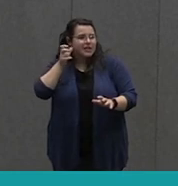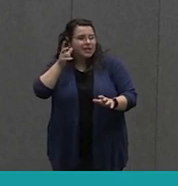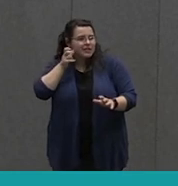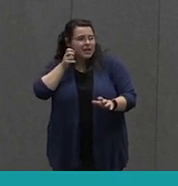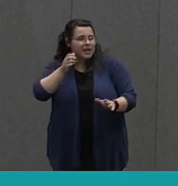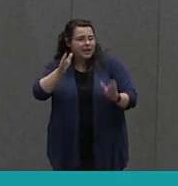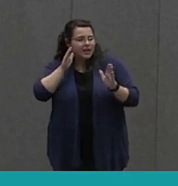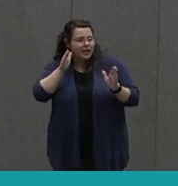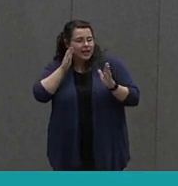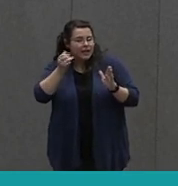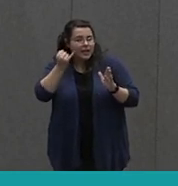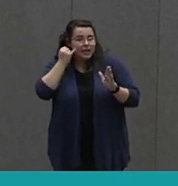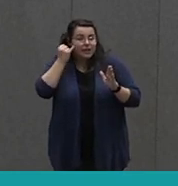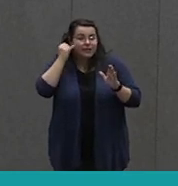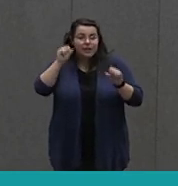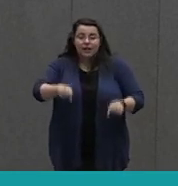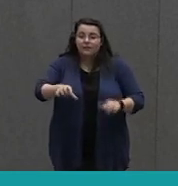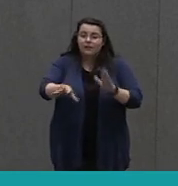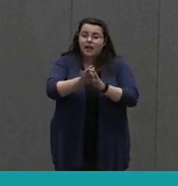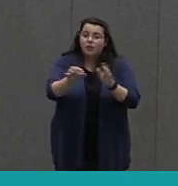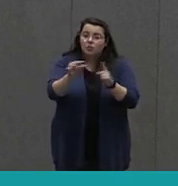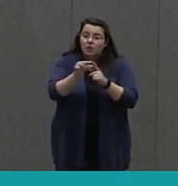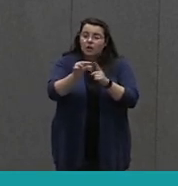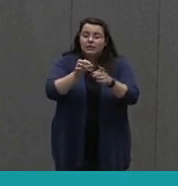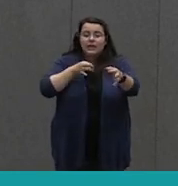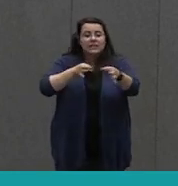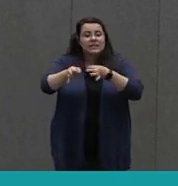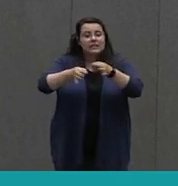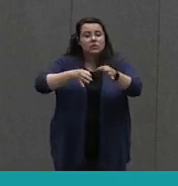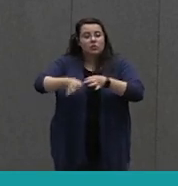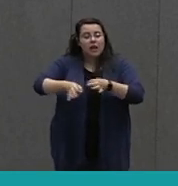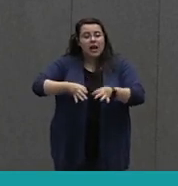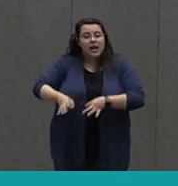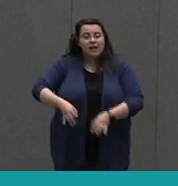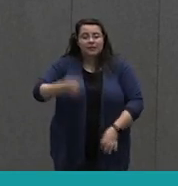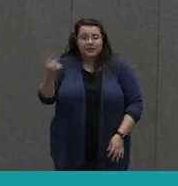Sh. Oh, there's that sh sound again.